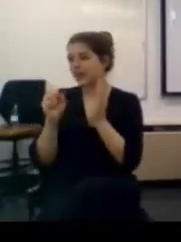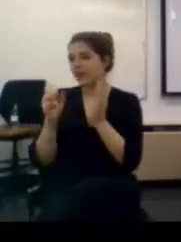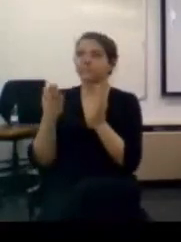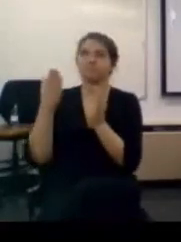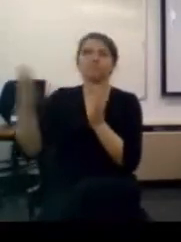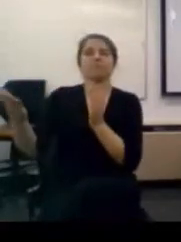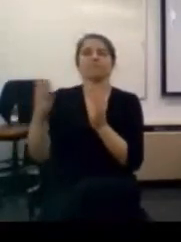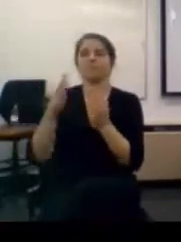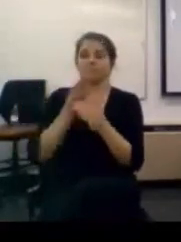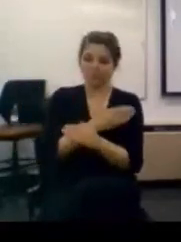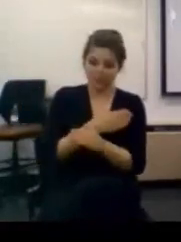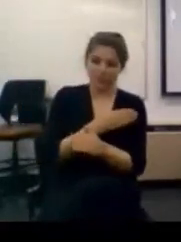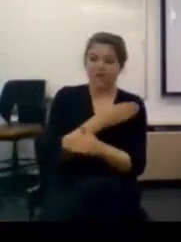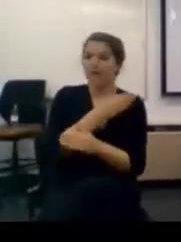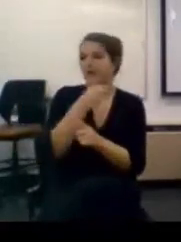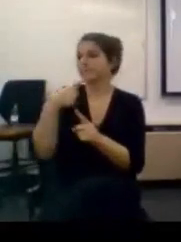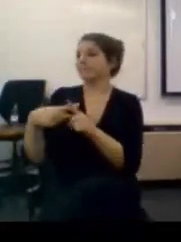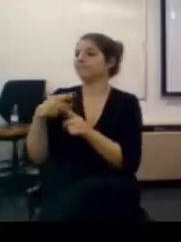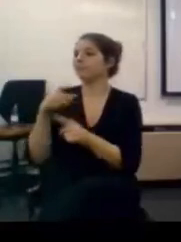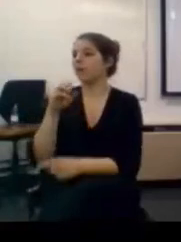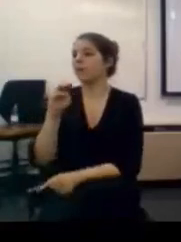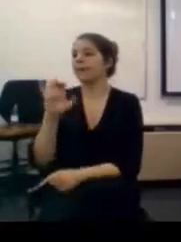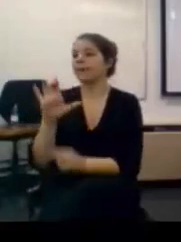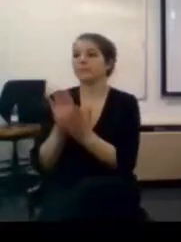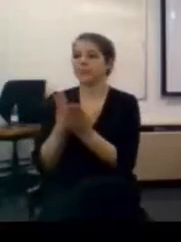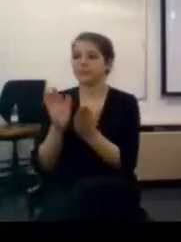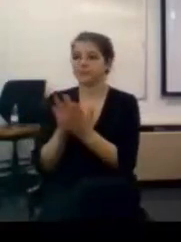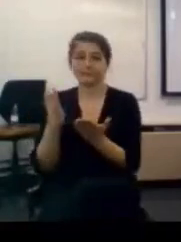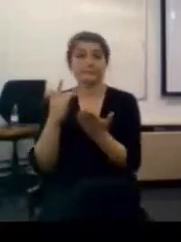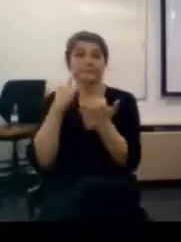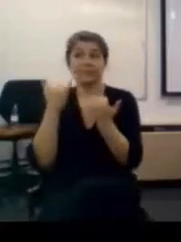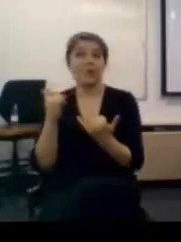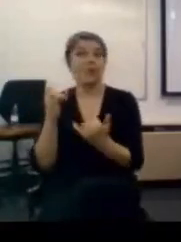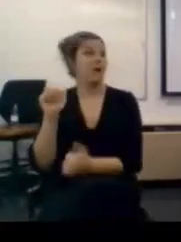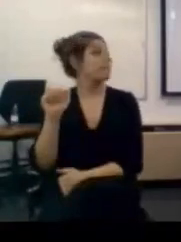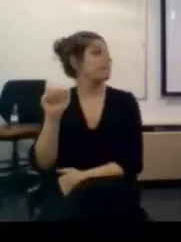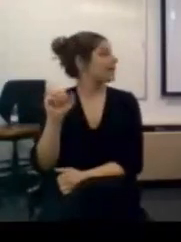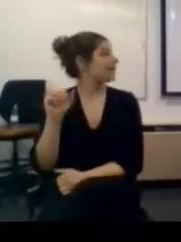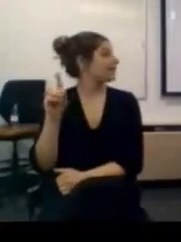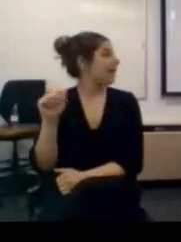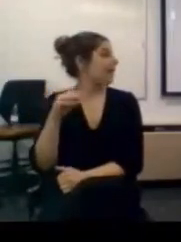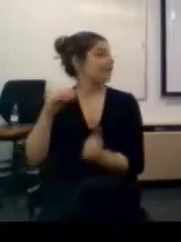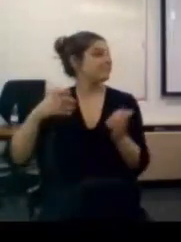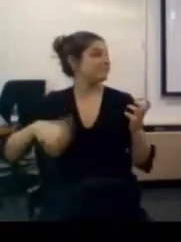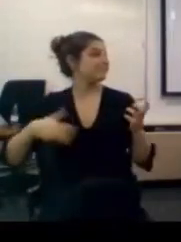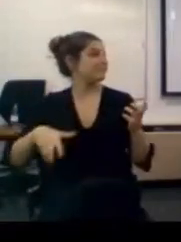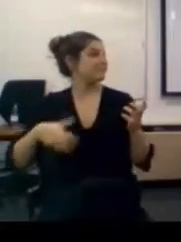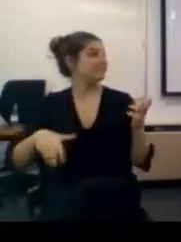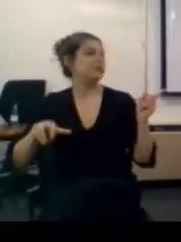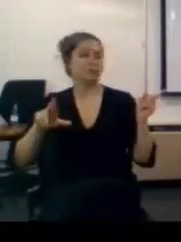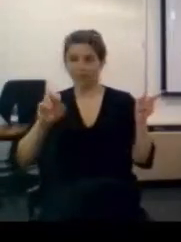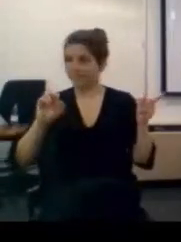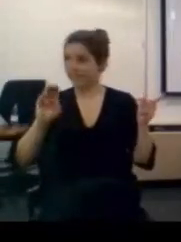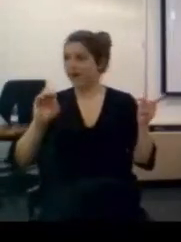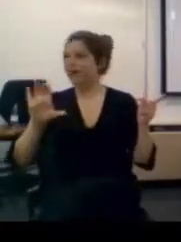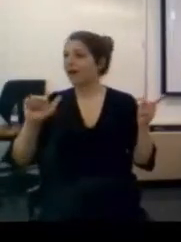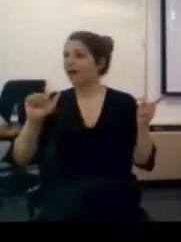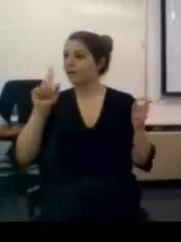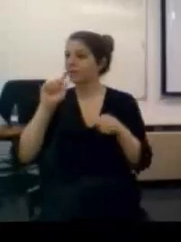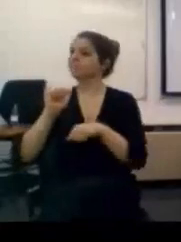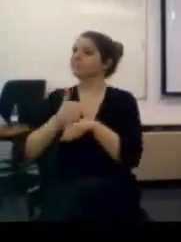We highly recommend both the musical and the comic book series. And now Amanda and her